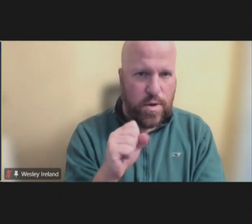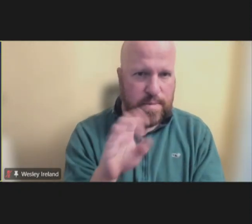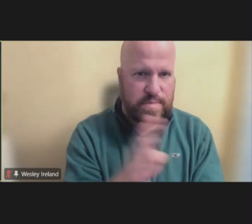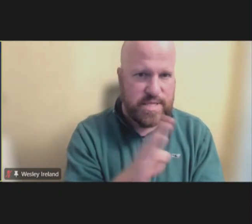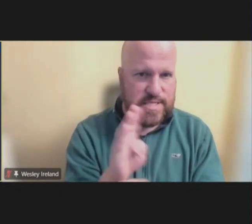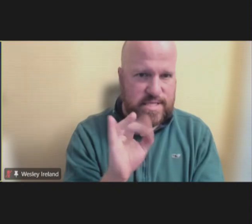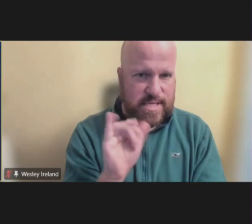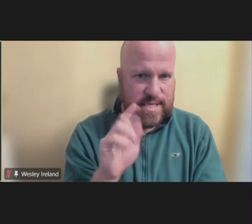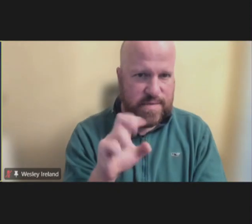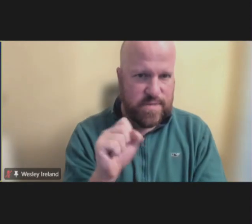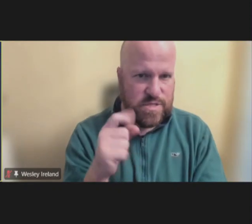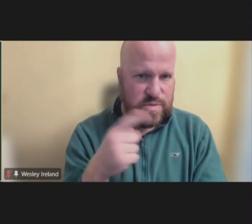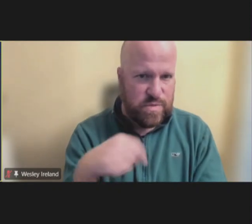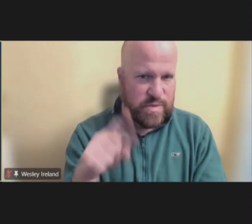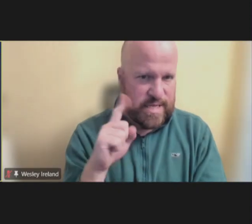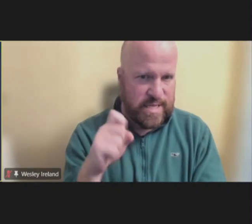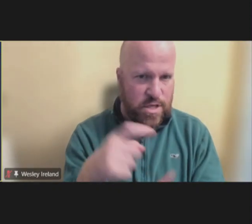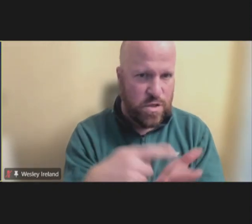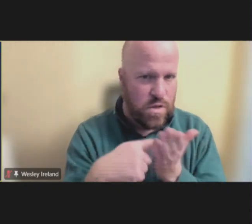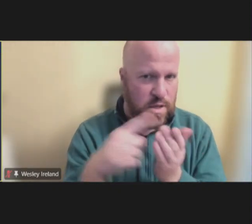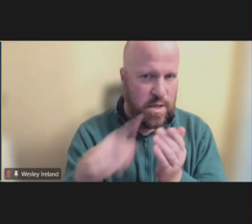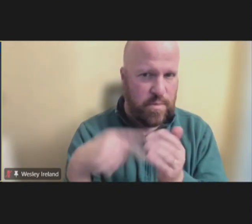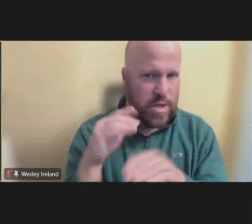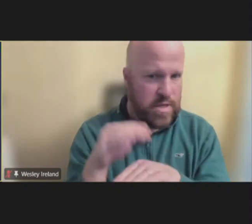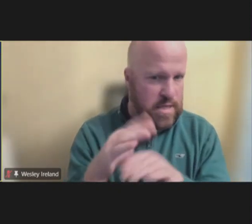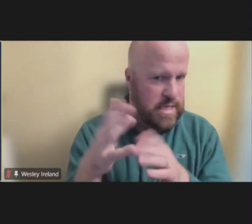Do we have any old business